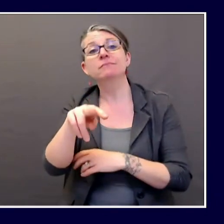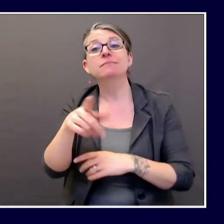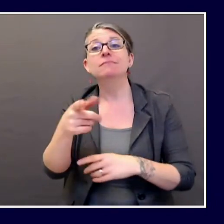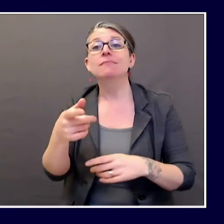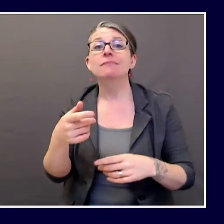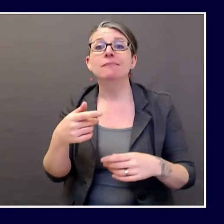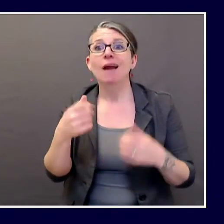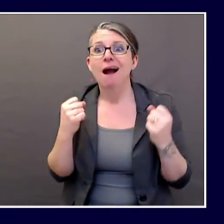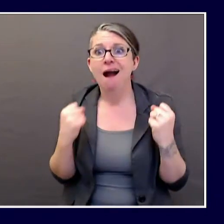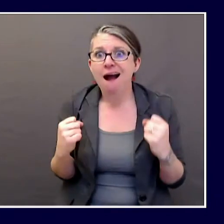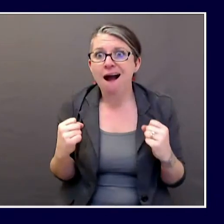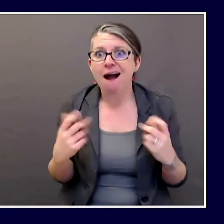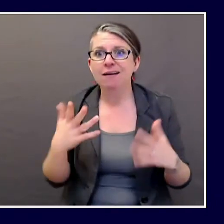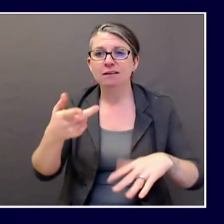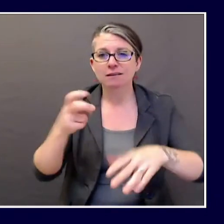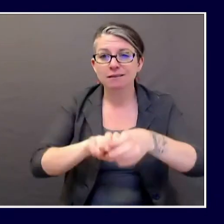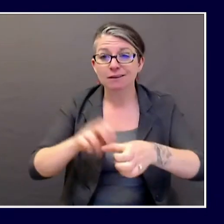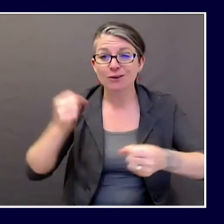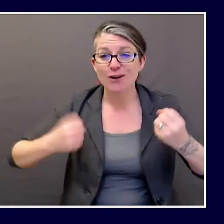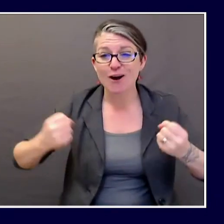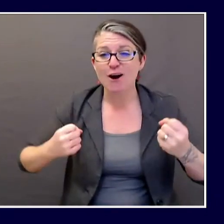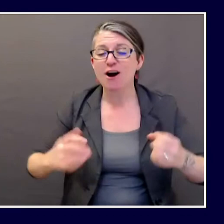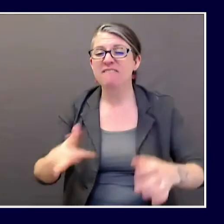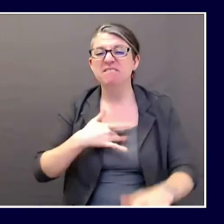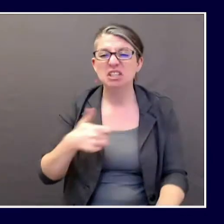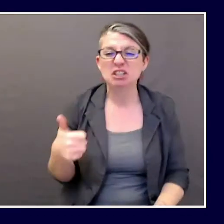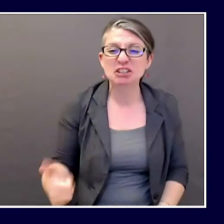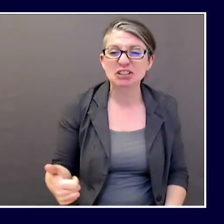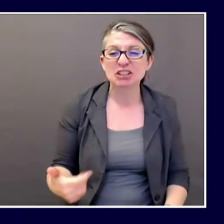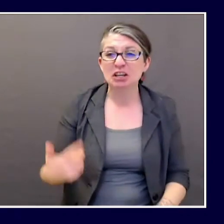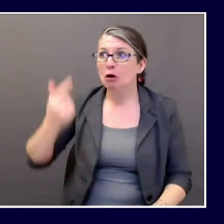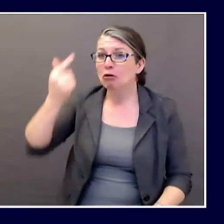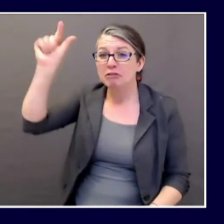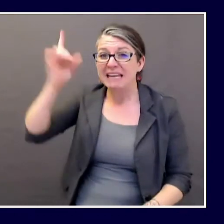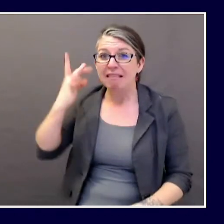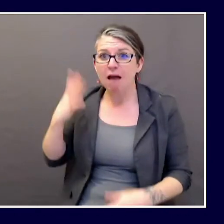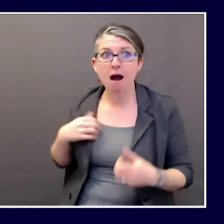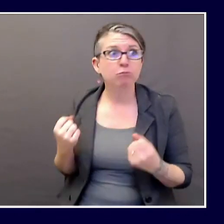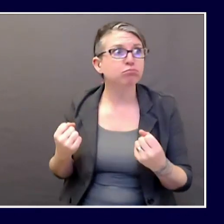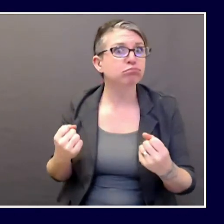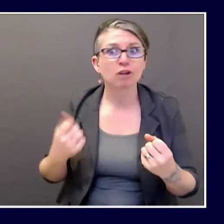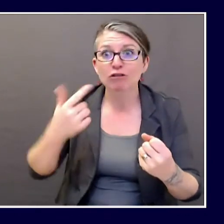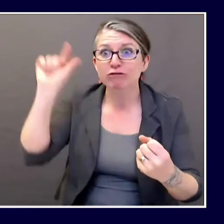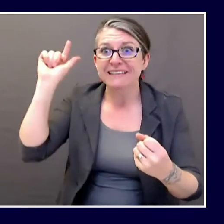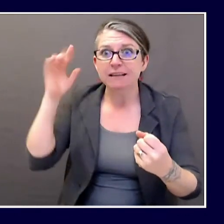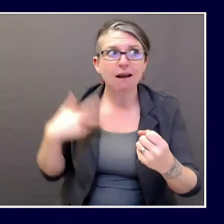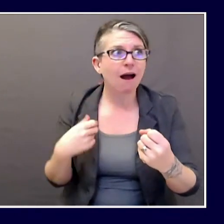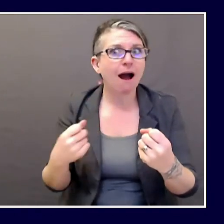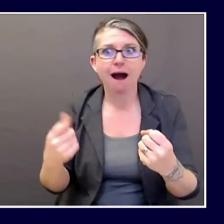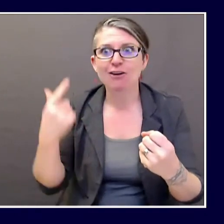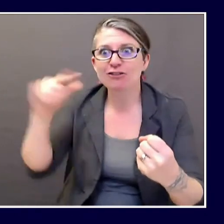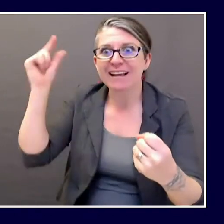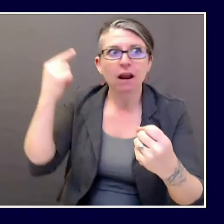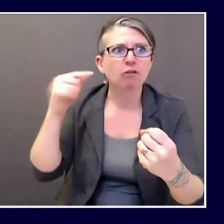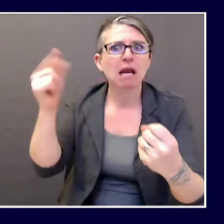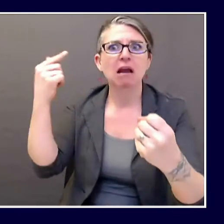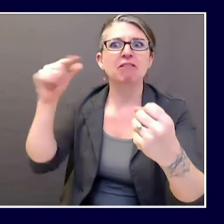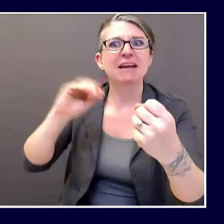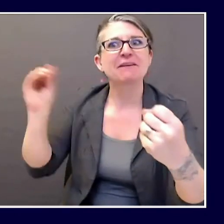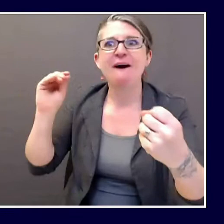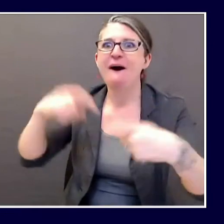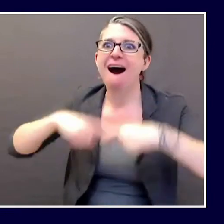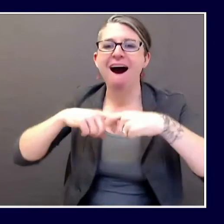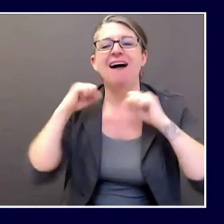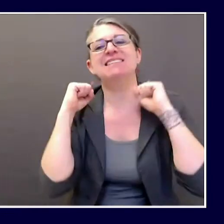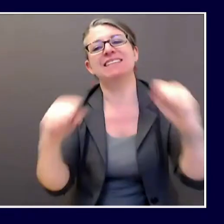want to be really clear for everybody, no corners are being cut in the process. What's happening is that because of the urgency of